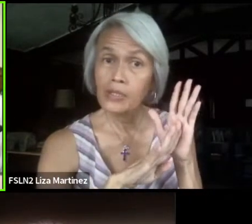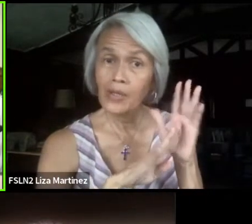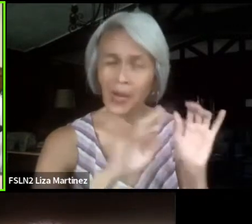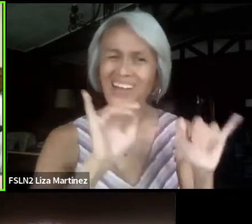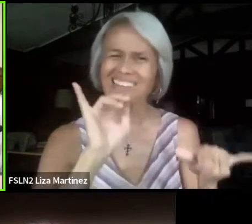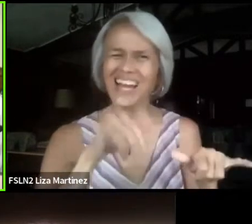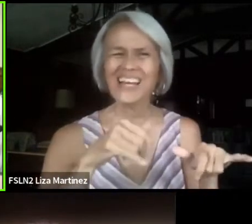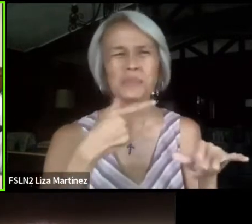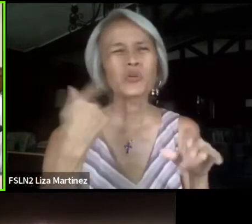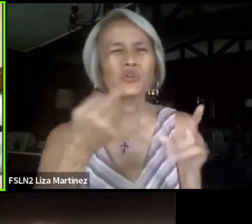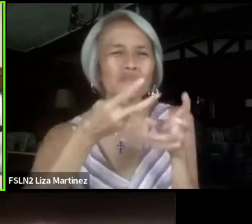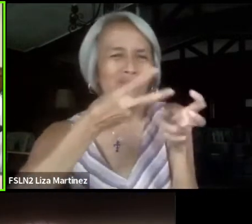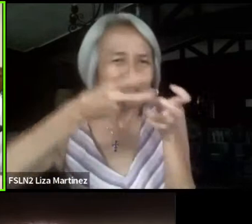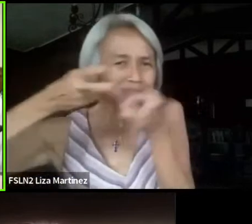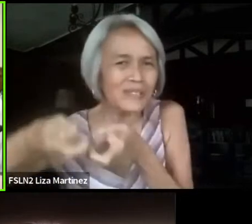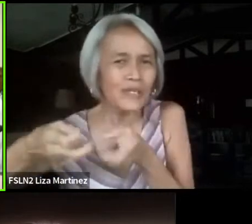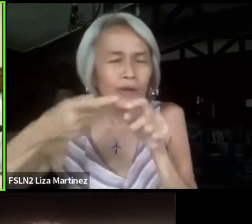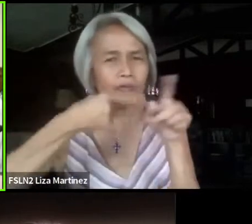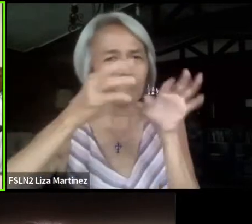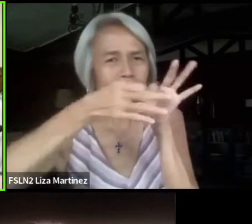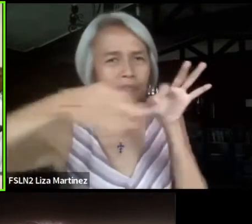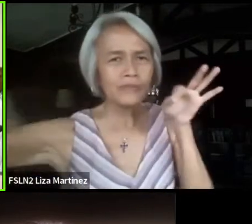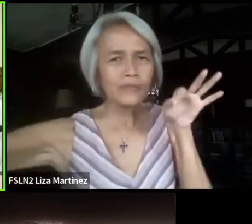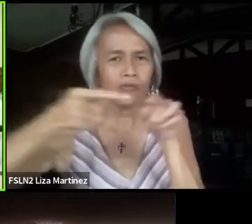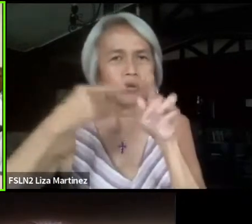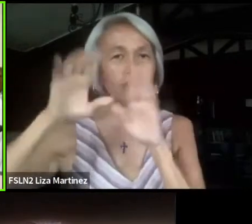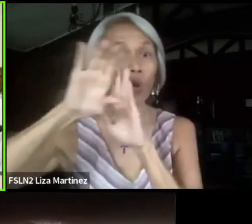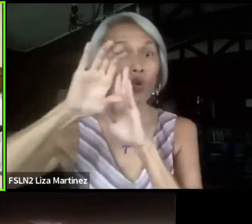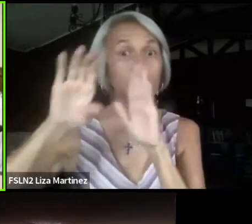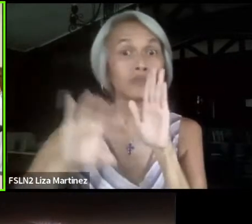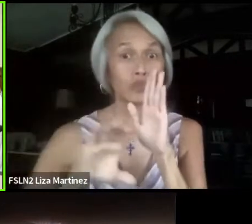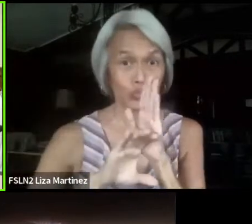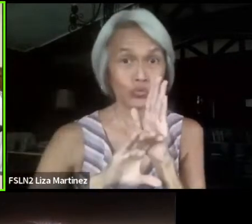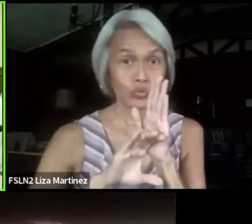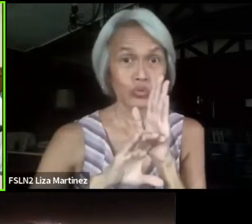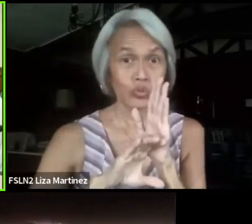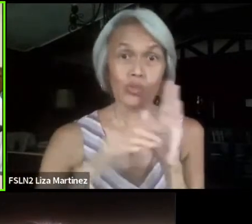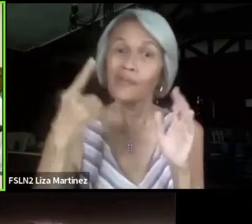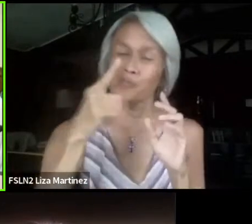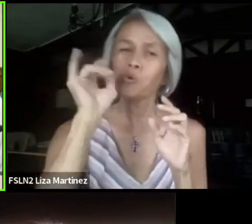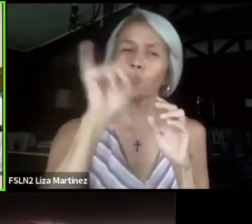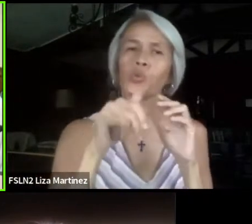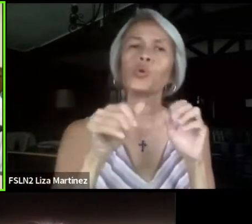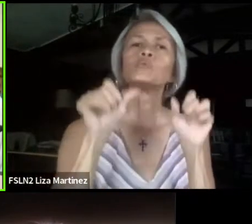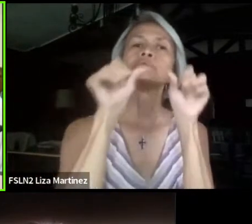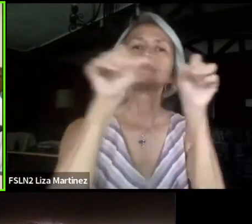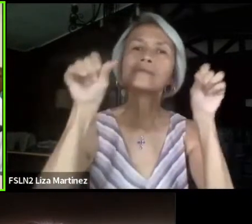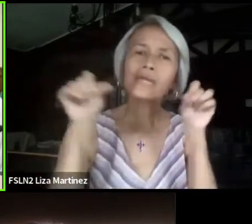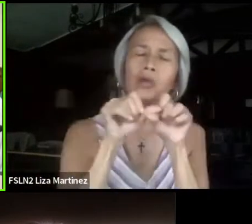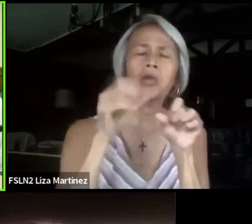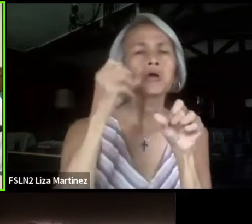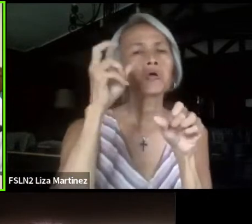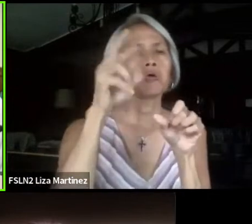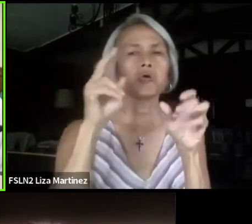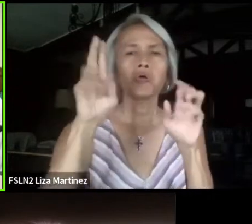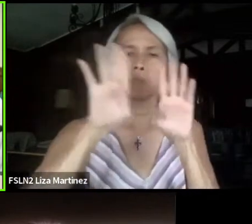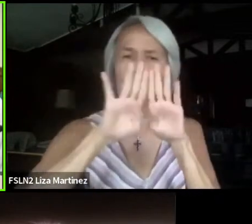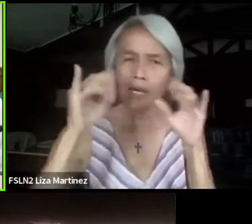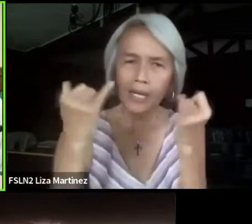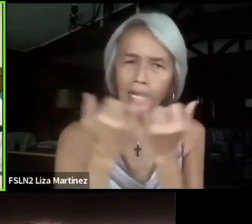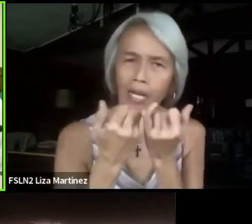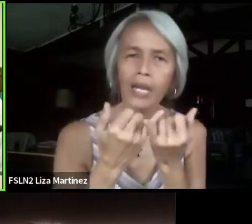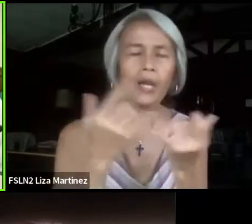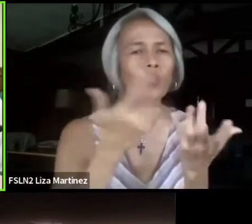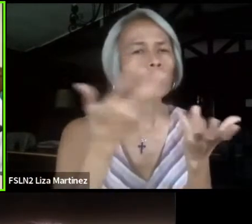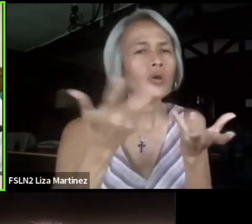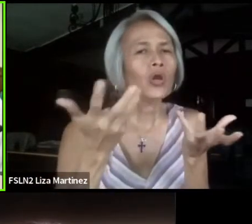Constitution, for purposes of those areas or provinces or cities or barangays, that mother